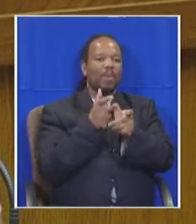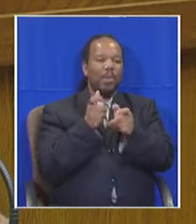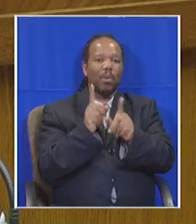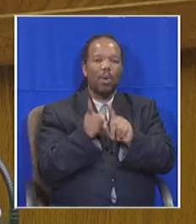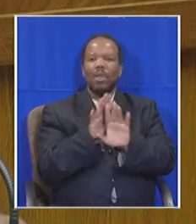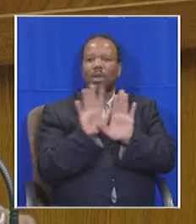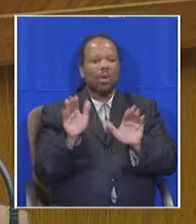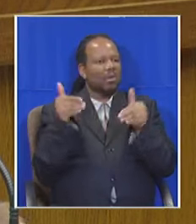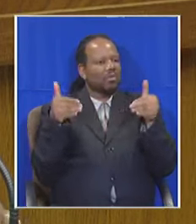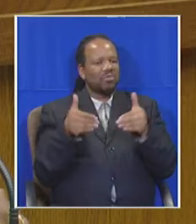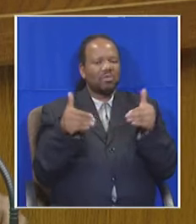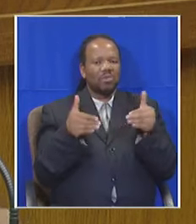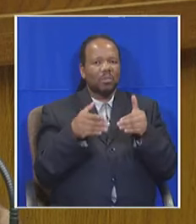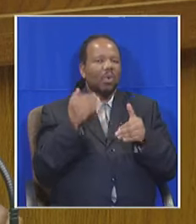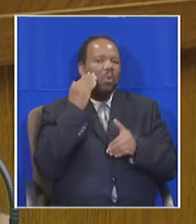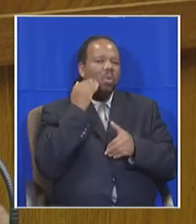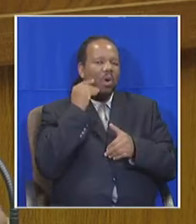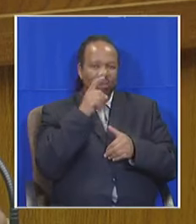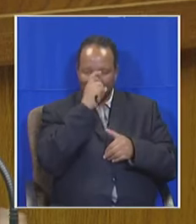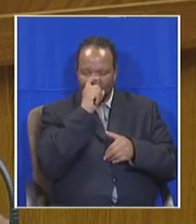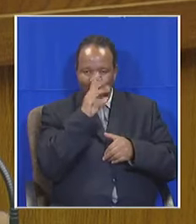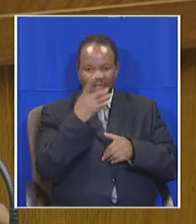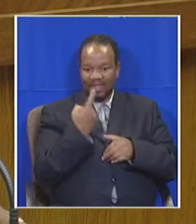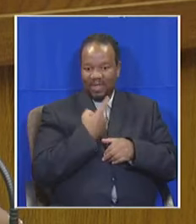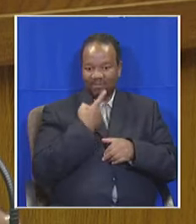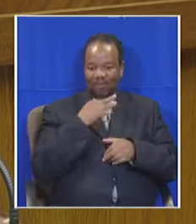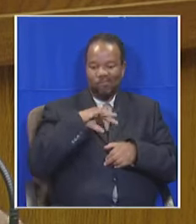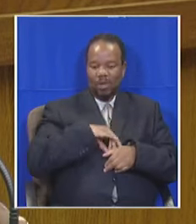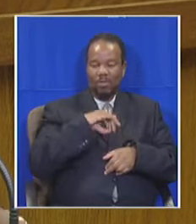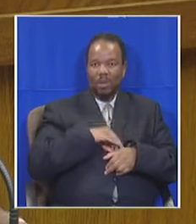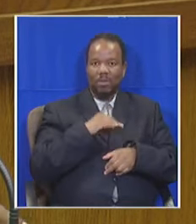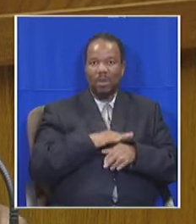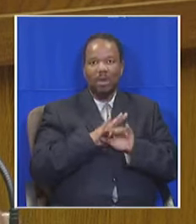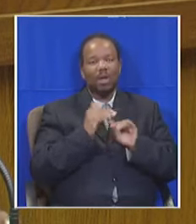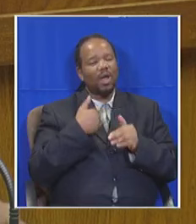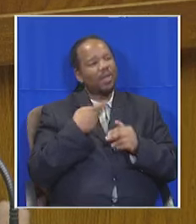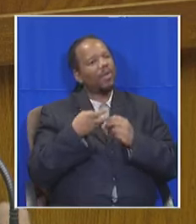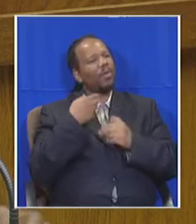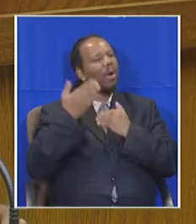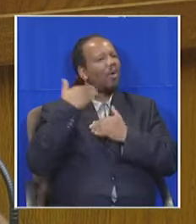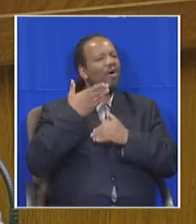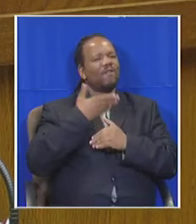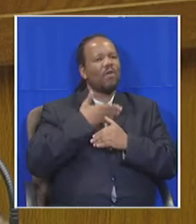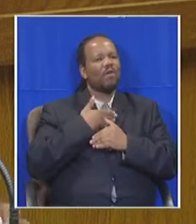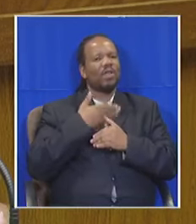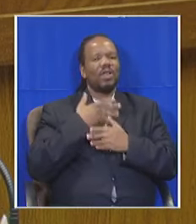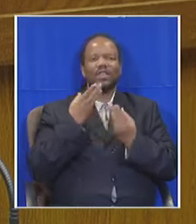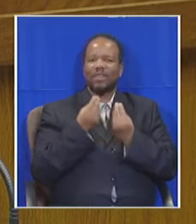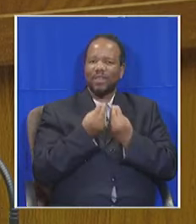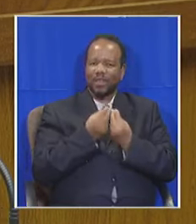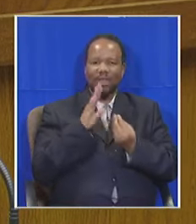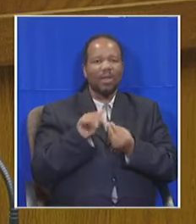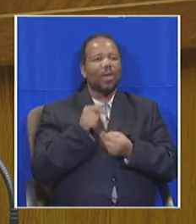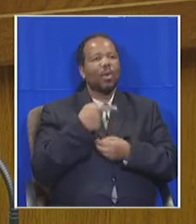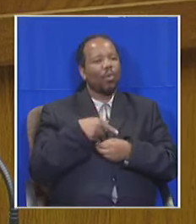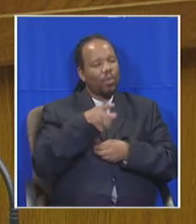white monopoly capitalists who forever wants to enrich themselves and has robbed our forefathers of their belongings. The ANC as a leader